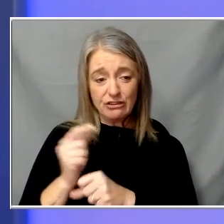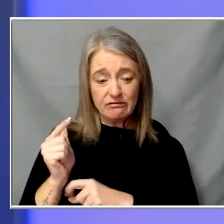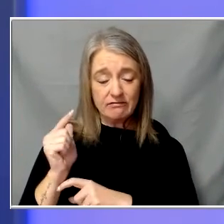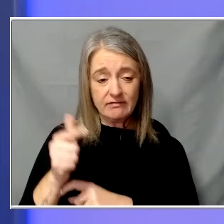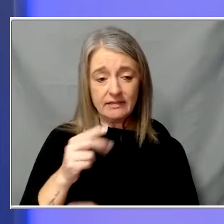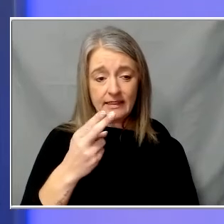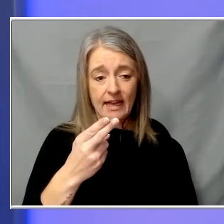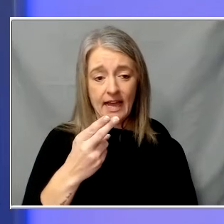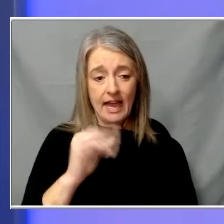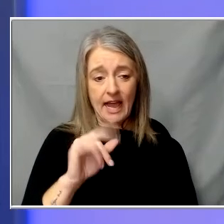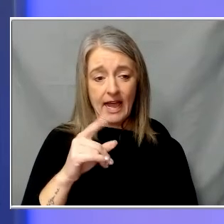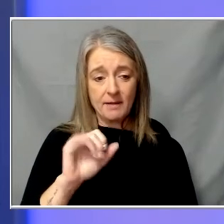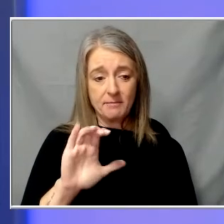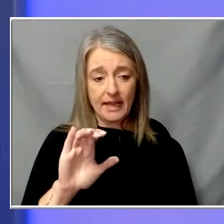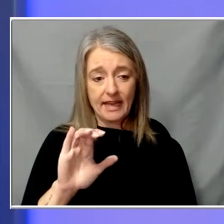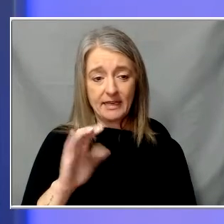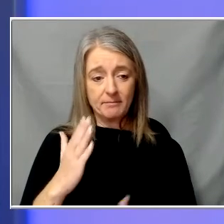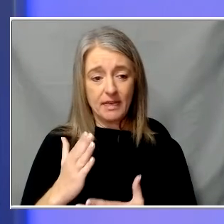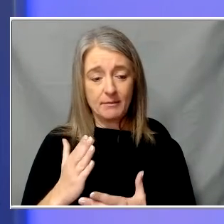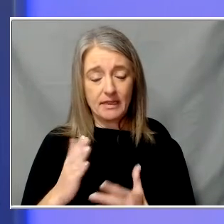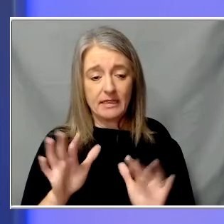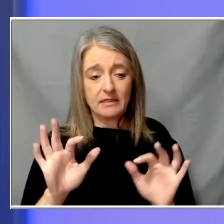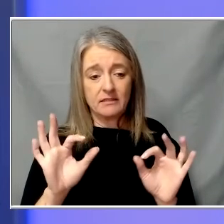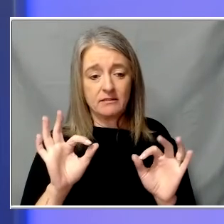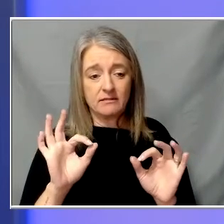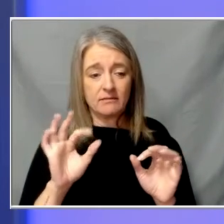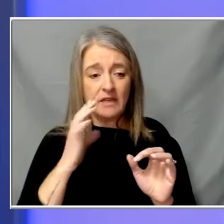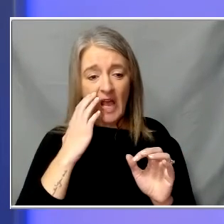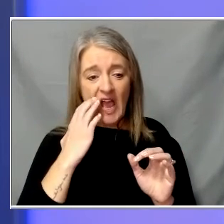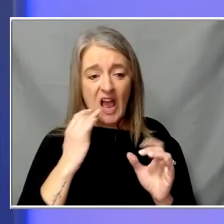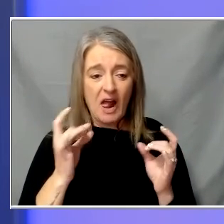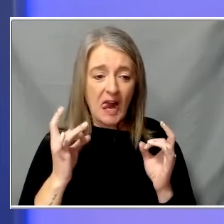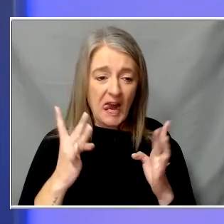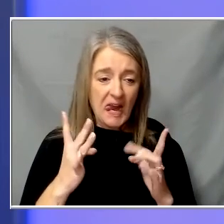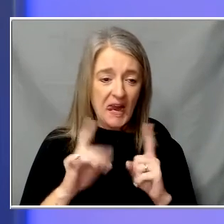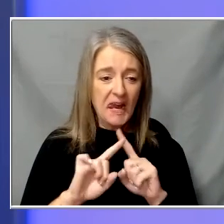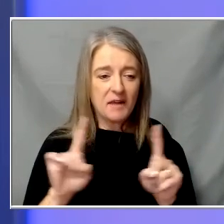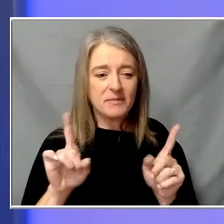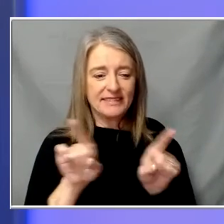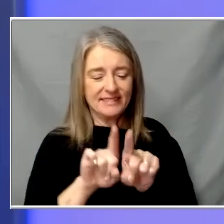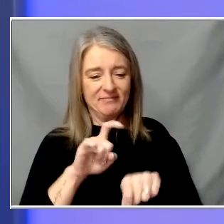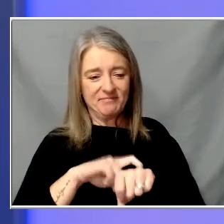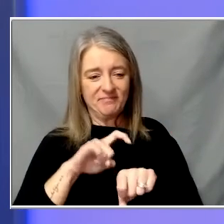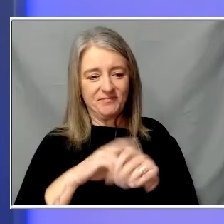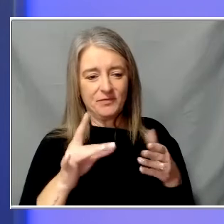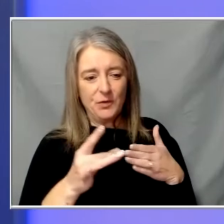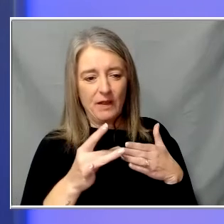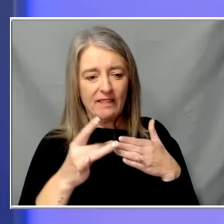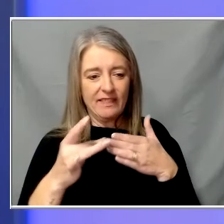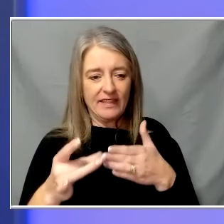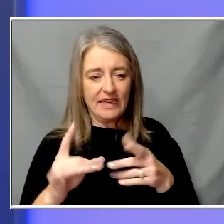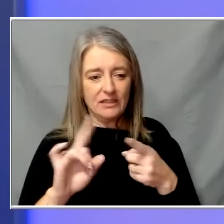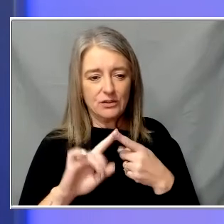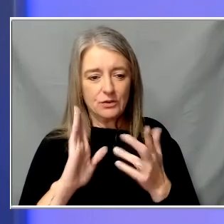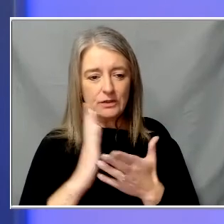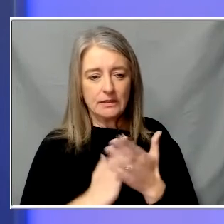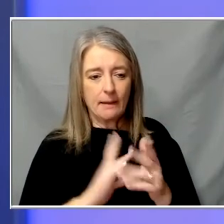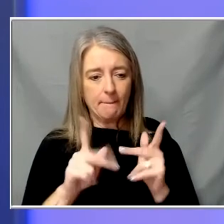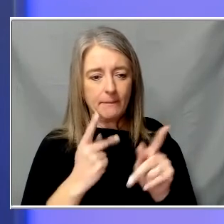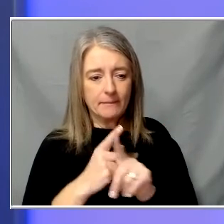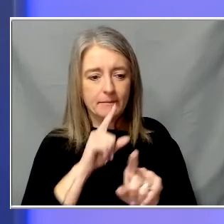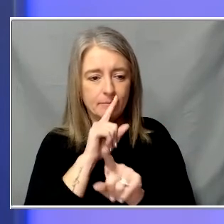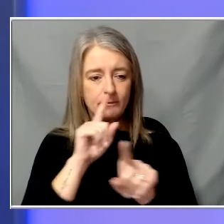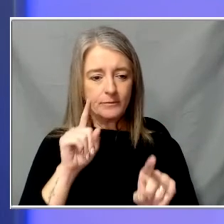going to be looked at as something that was barbaric. But at the same time, it's going to lead to some kind of answer, whether